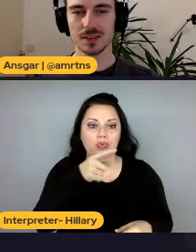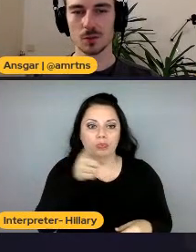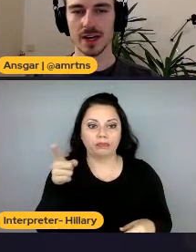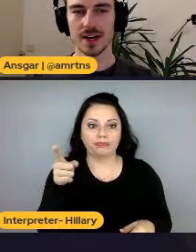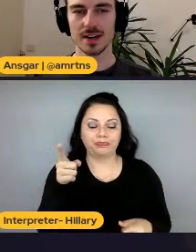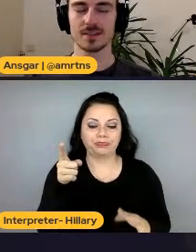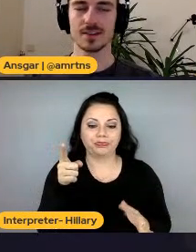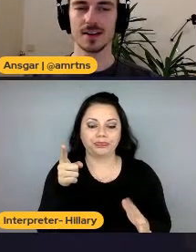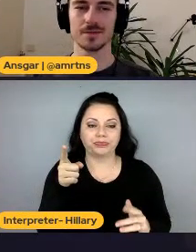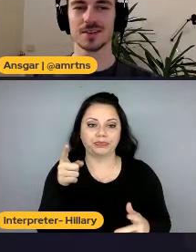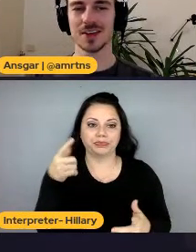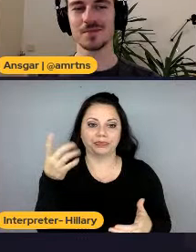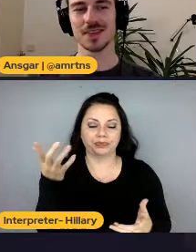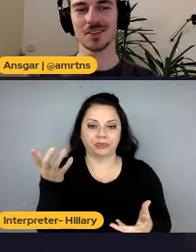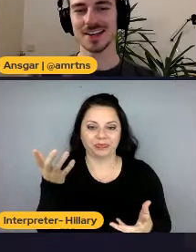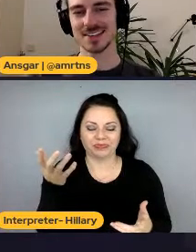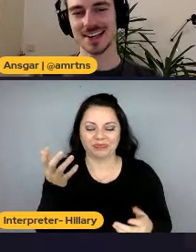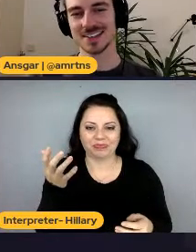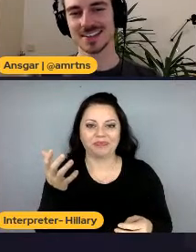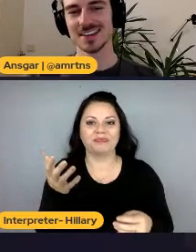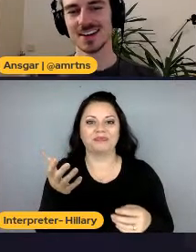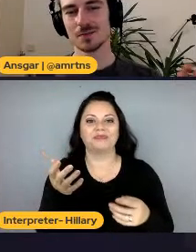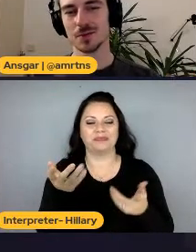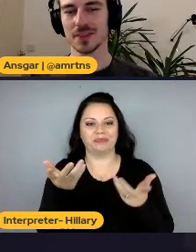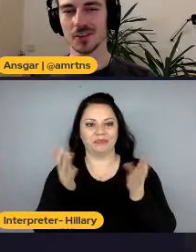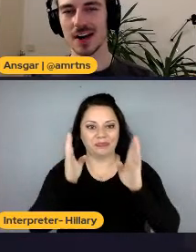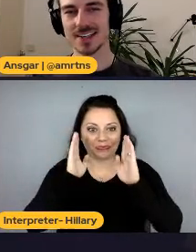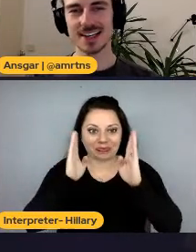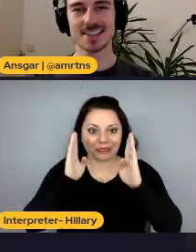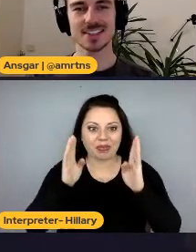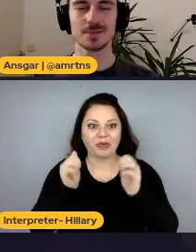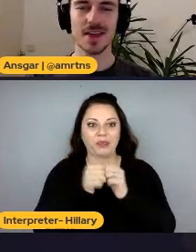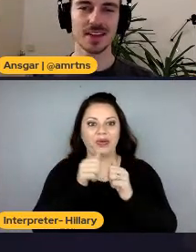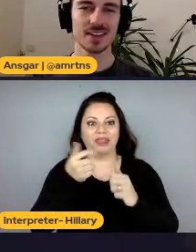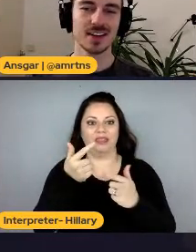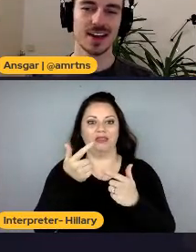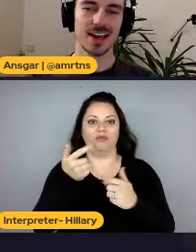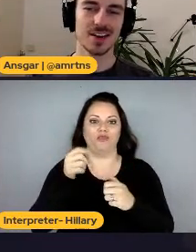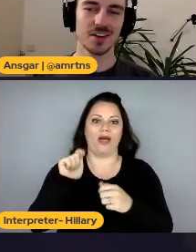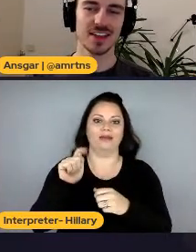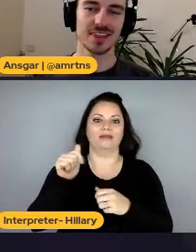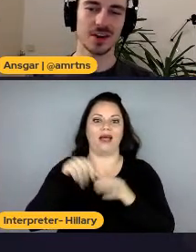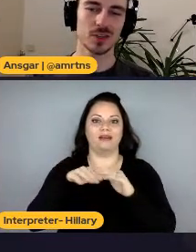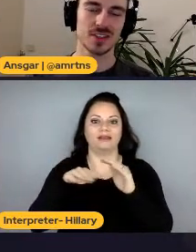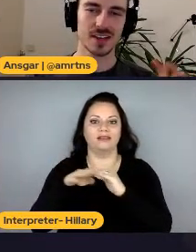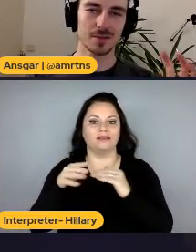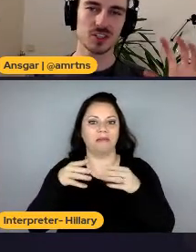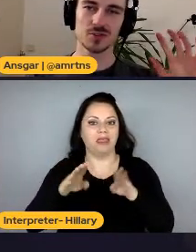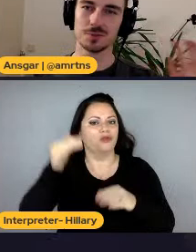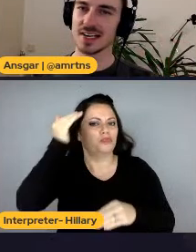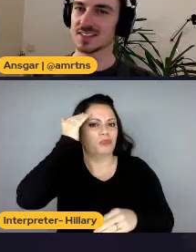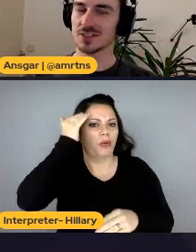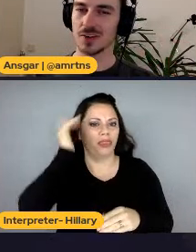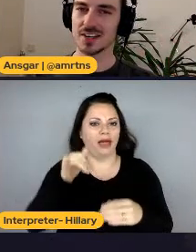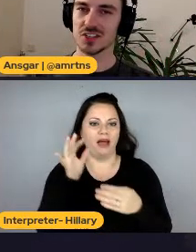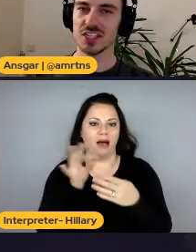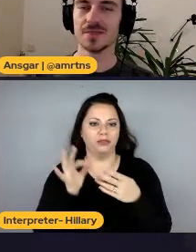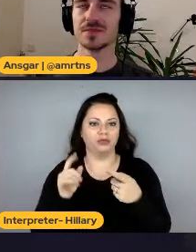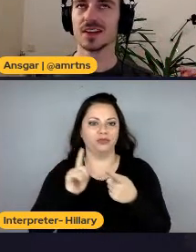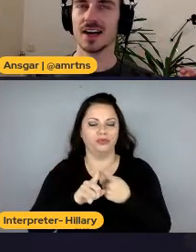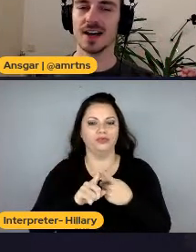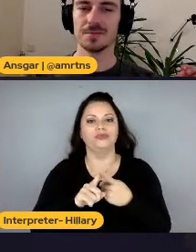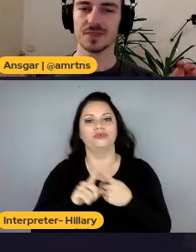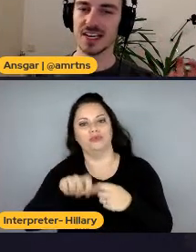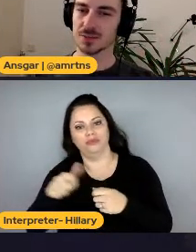who were giving me the right attention with the grant access method know that there was the option to pass a